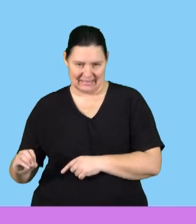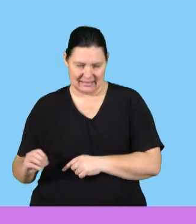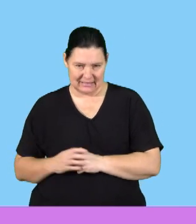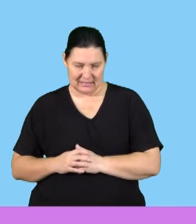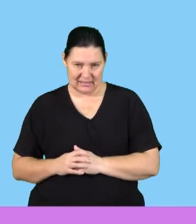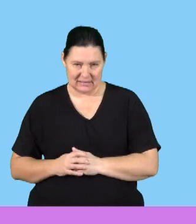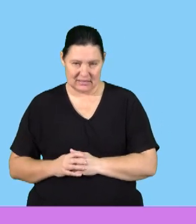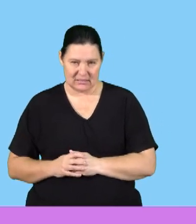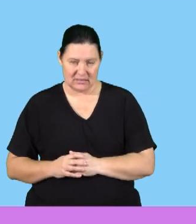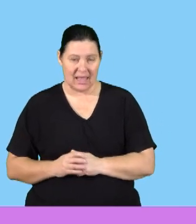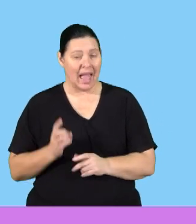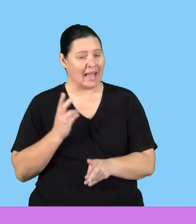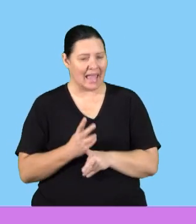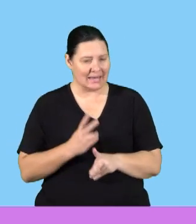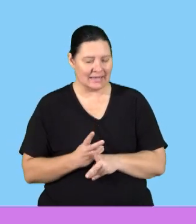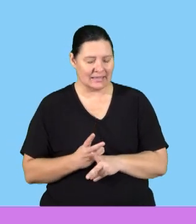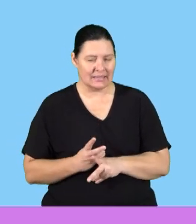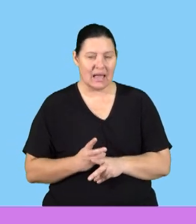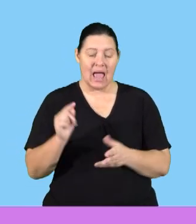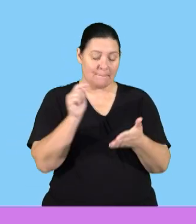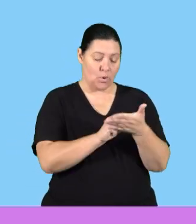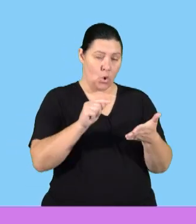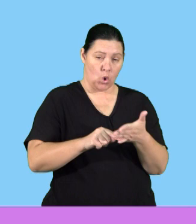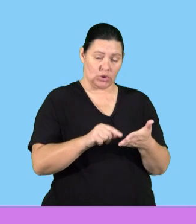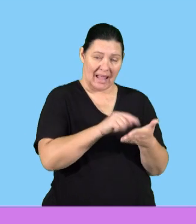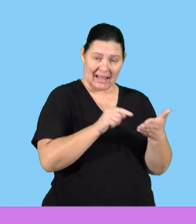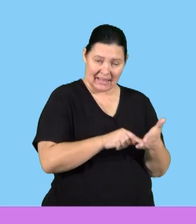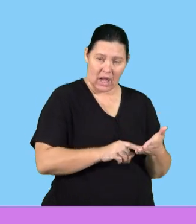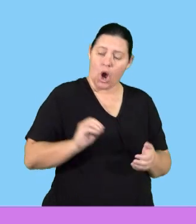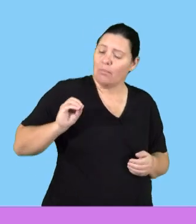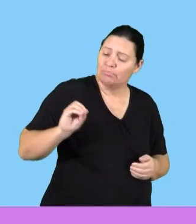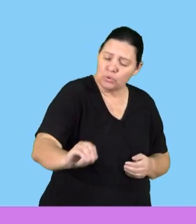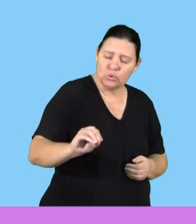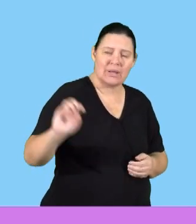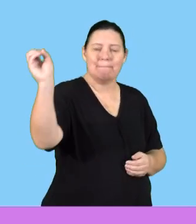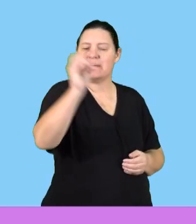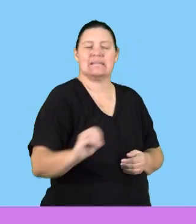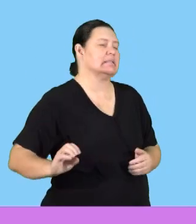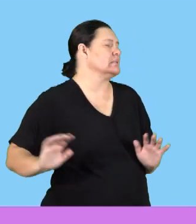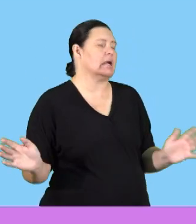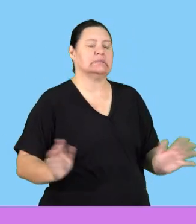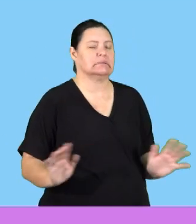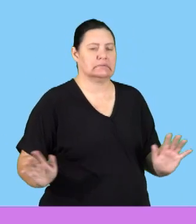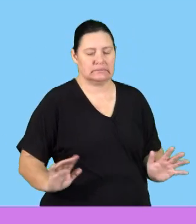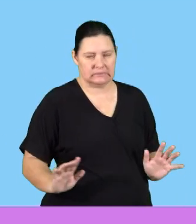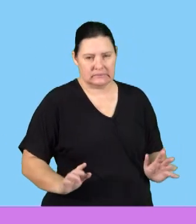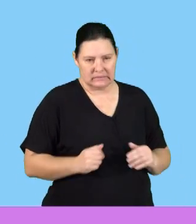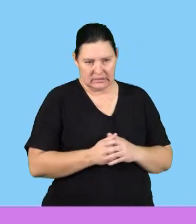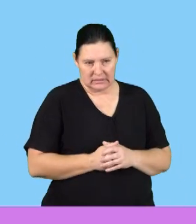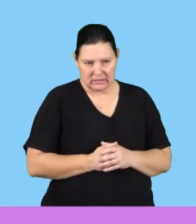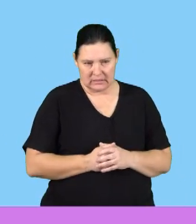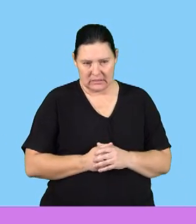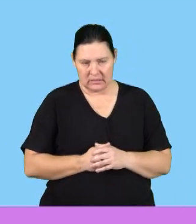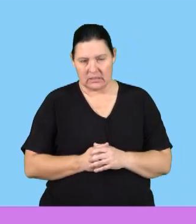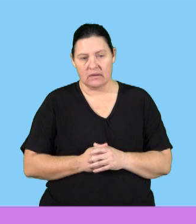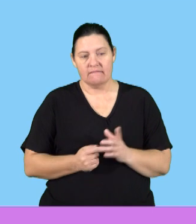100%. And most importantly, once more, as you do your calculations so that you don't mess up, always subtract